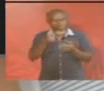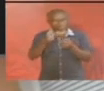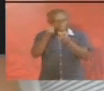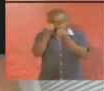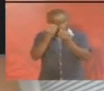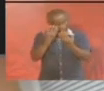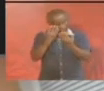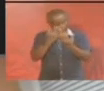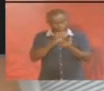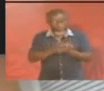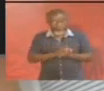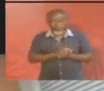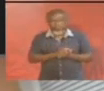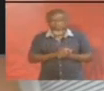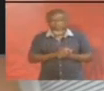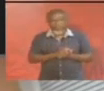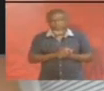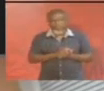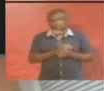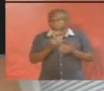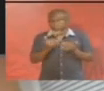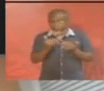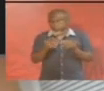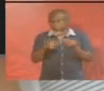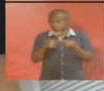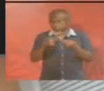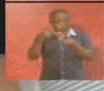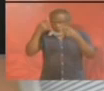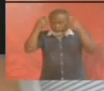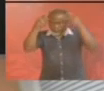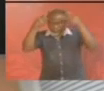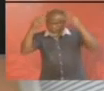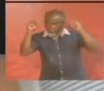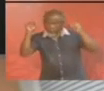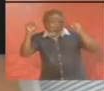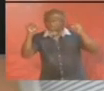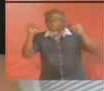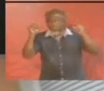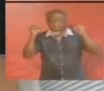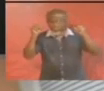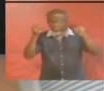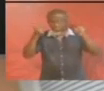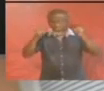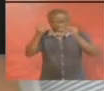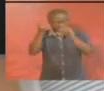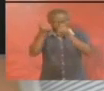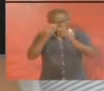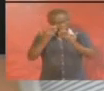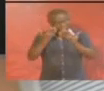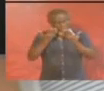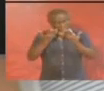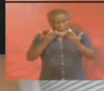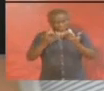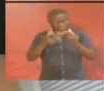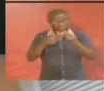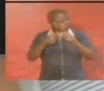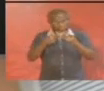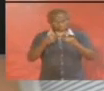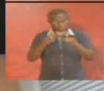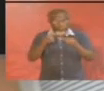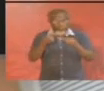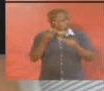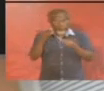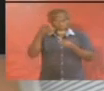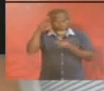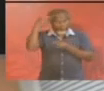Minister. We are not aware of, well, the persons are under contact tracing as was announced yesterday, but in terms